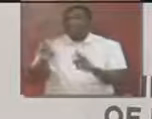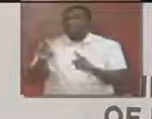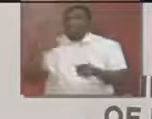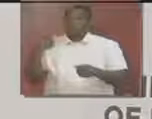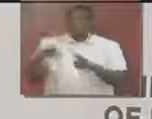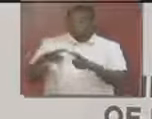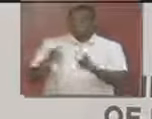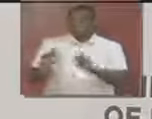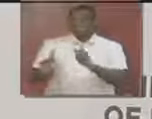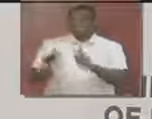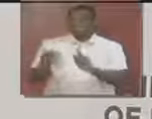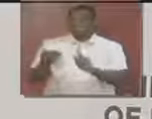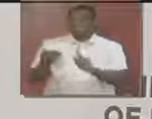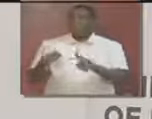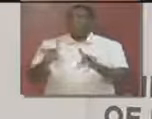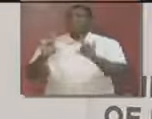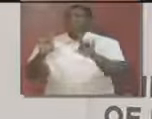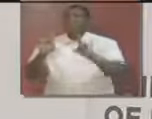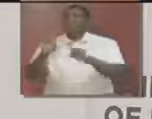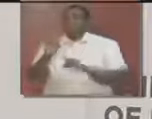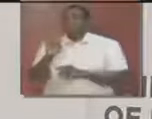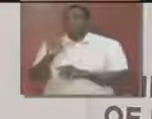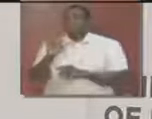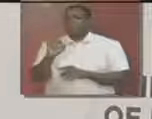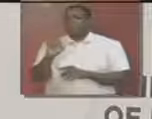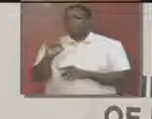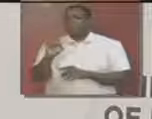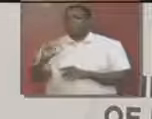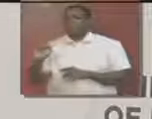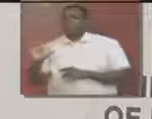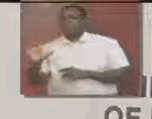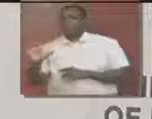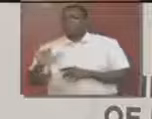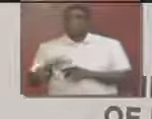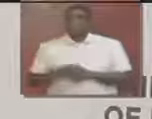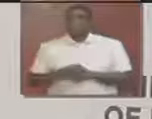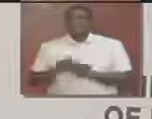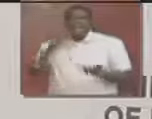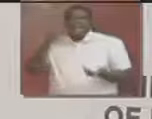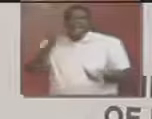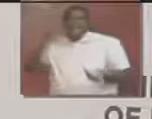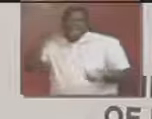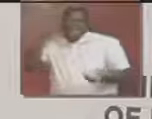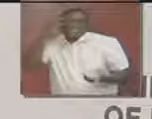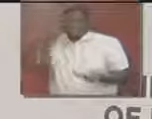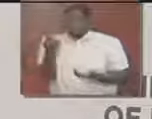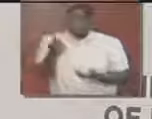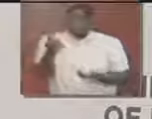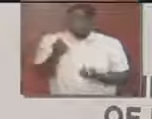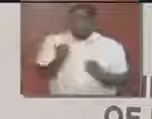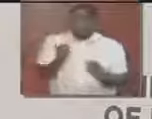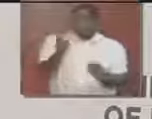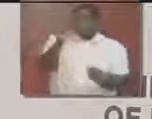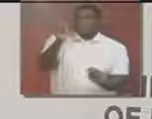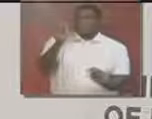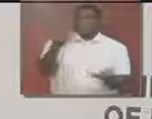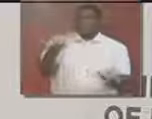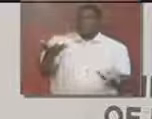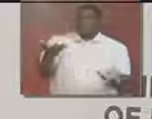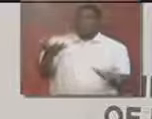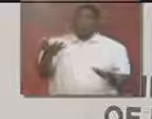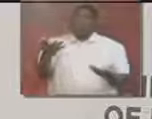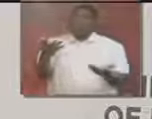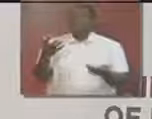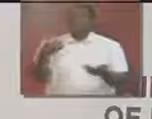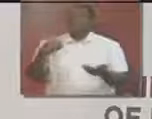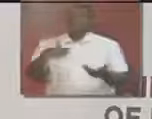So I don't think it's so much a trend. I think we've just been really aggressive with picking up and